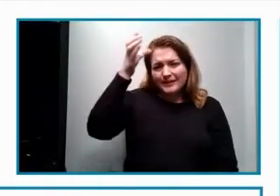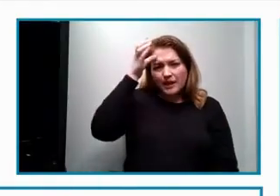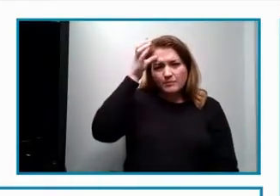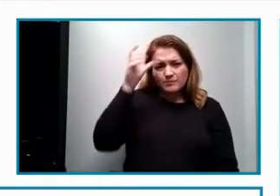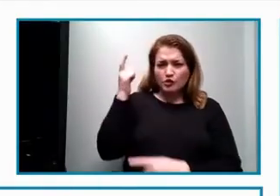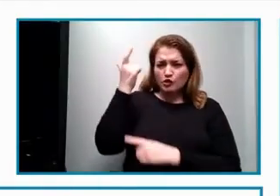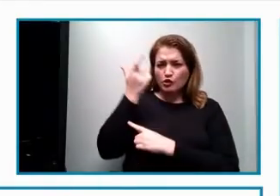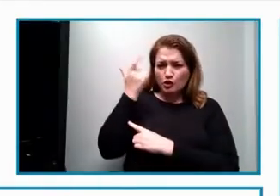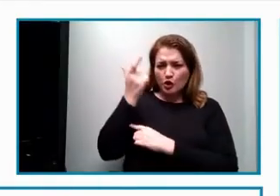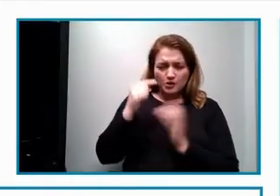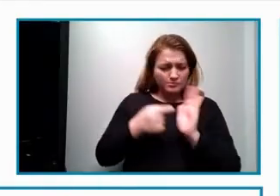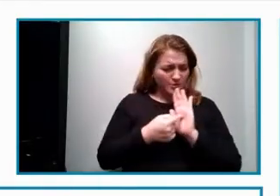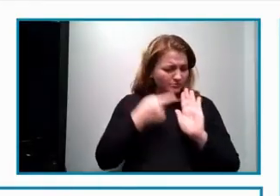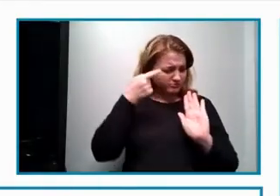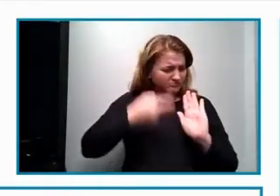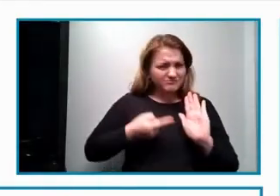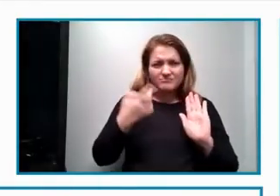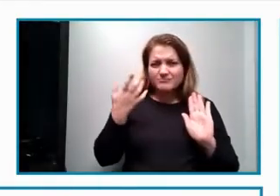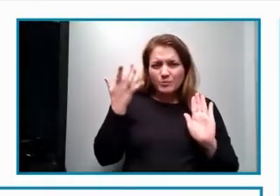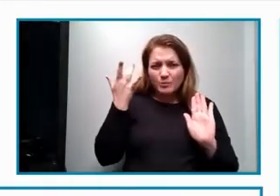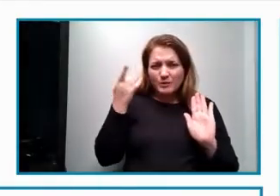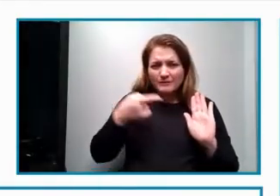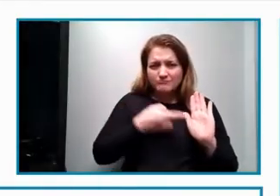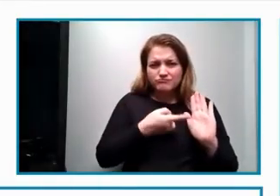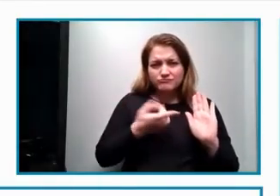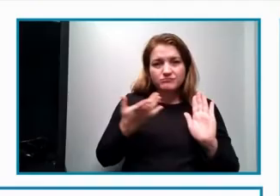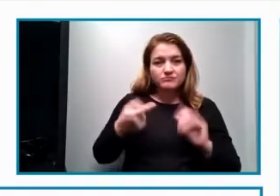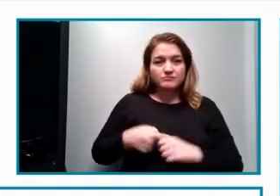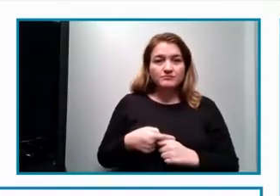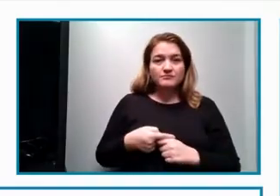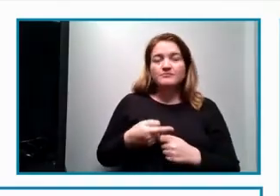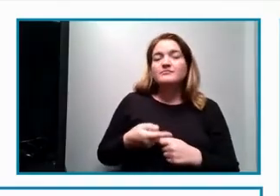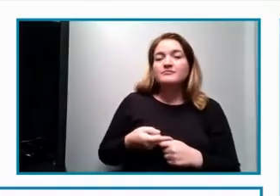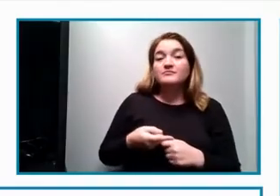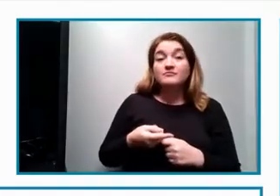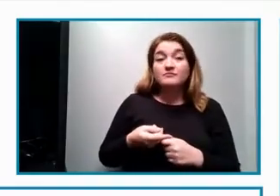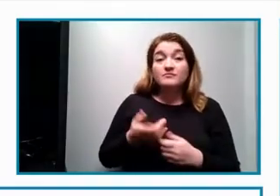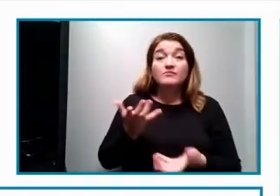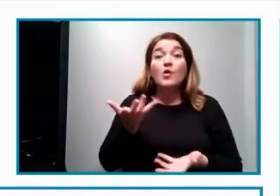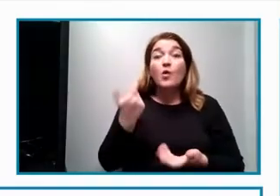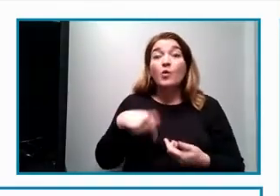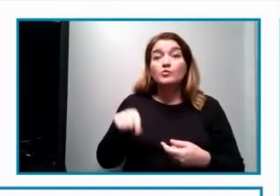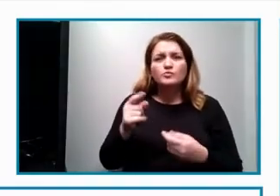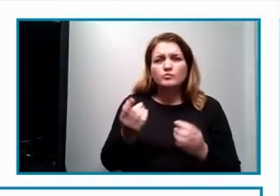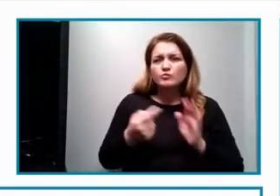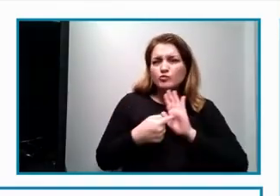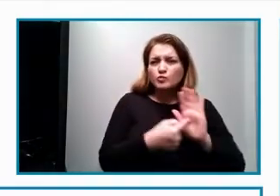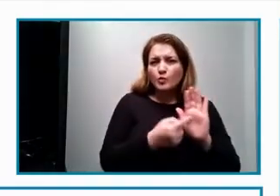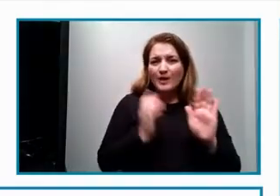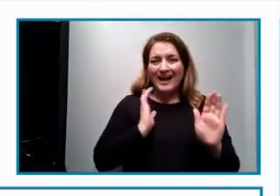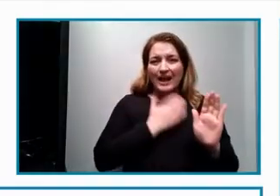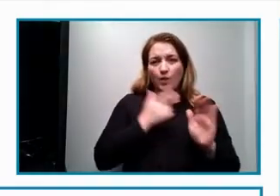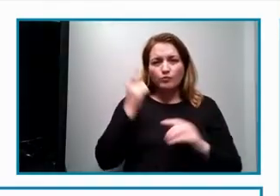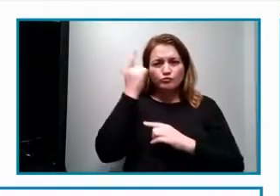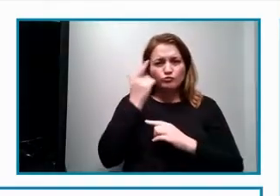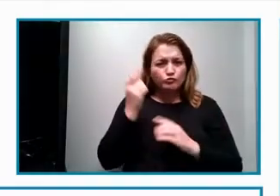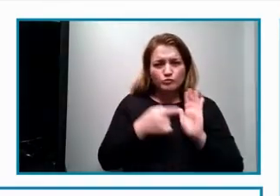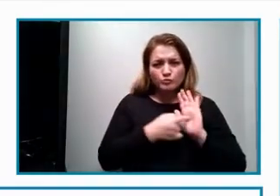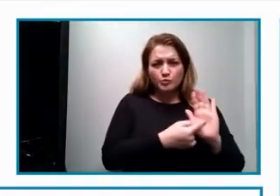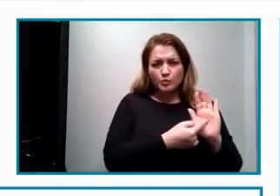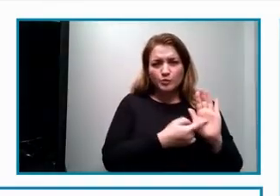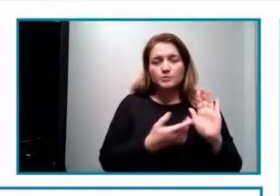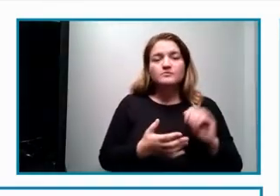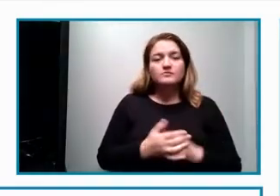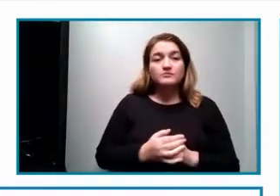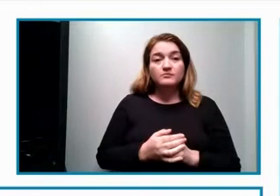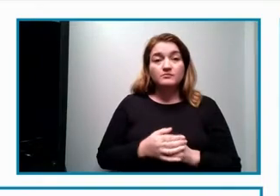familiarize everyone with the Creative Forces Community Engagement Grantee Logic Model. Creative Forces NEA Military Healing